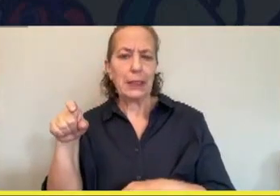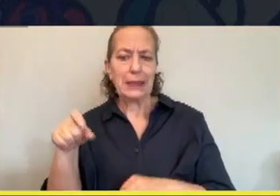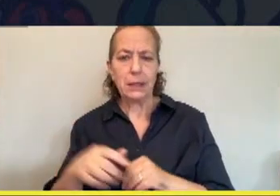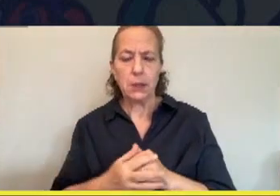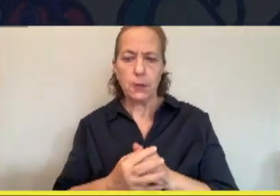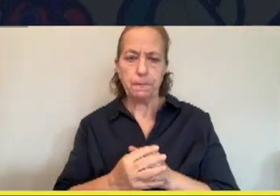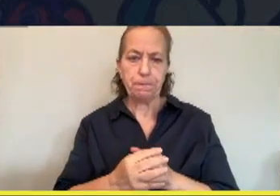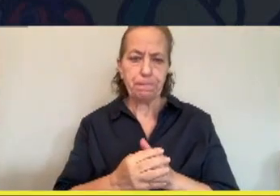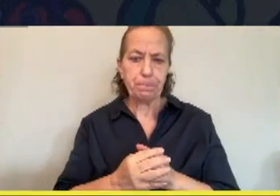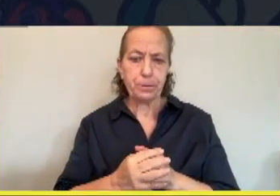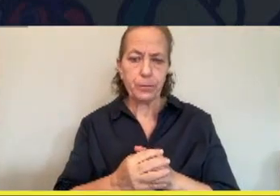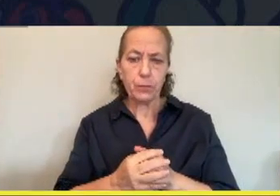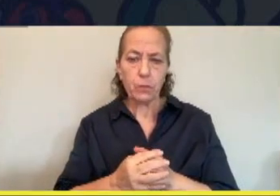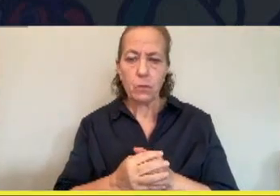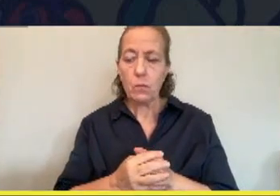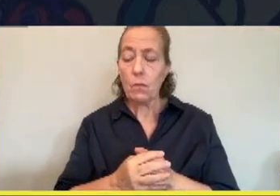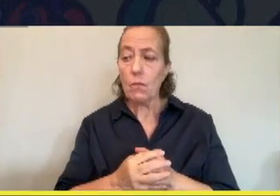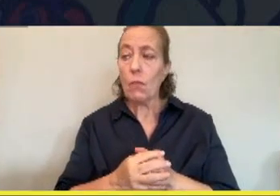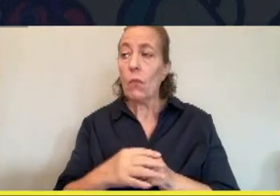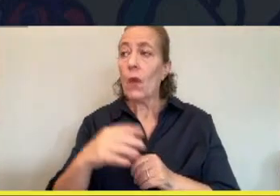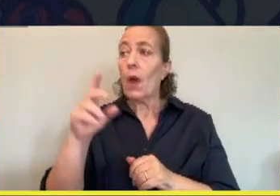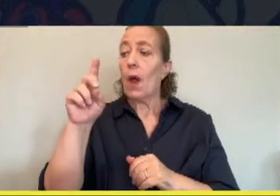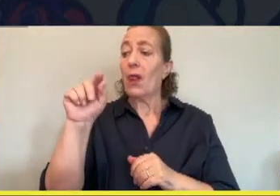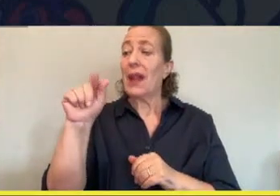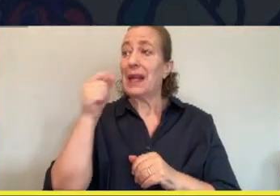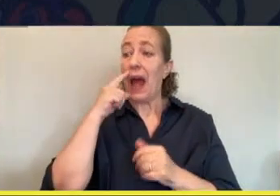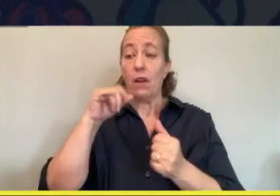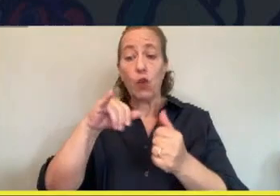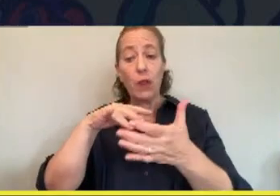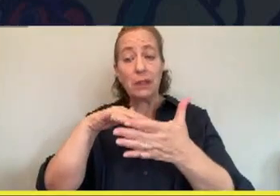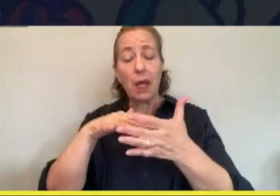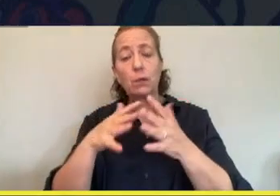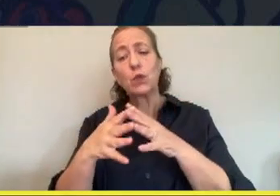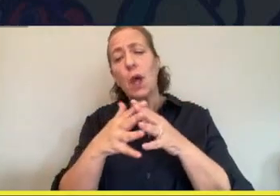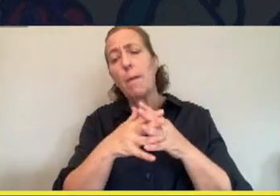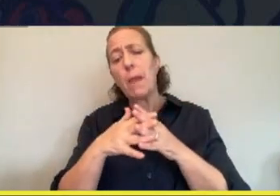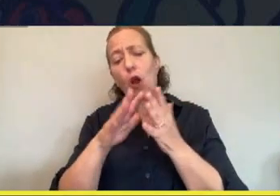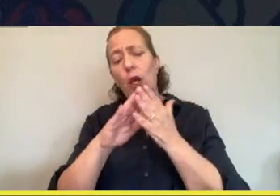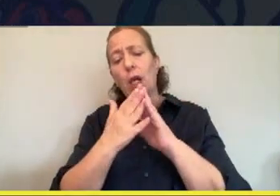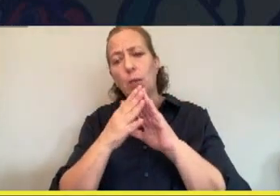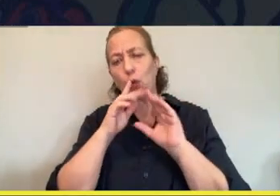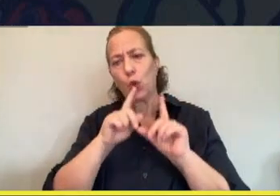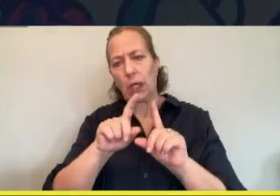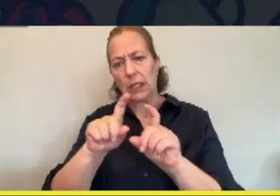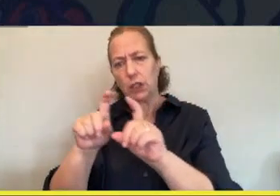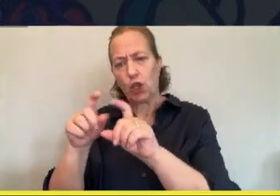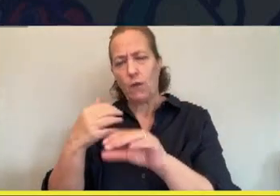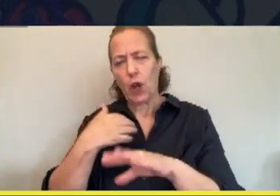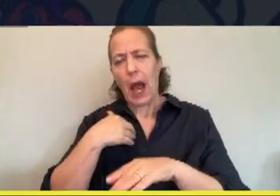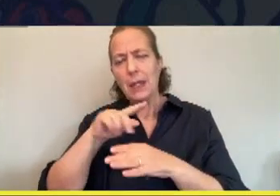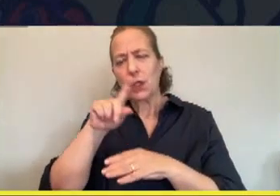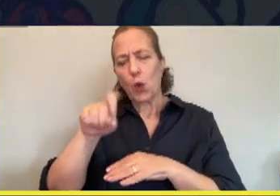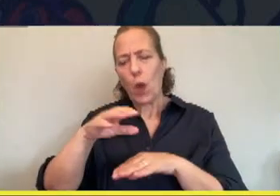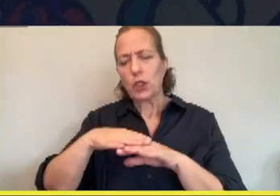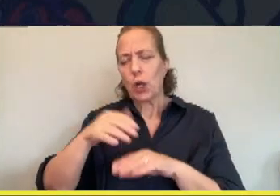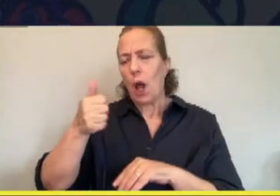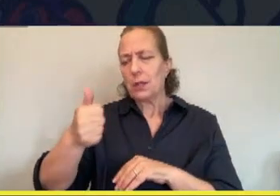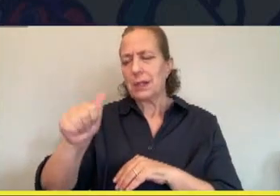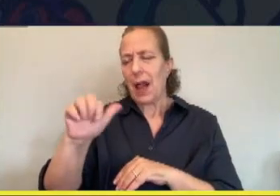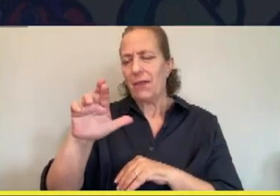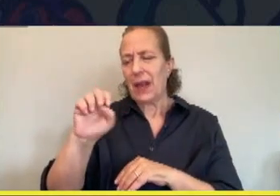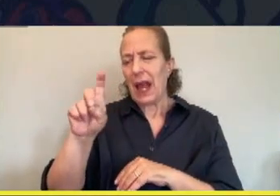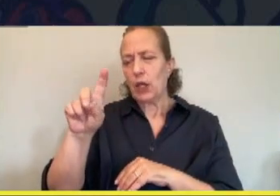For the data for this study, we used the American Community Survey. It has a question on self-care disability. Do you have